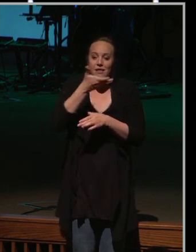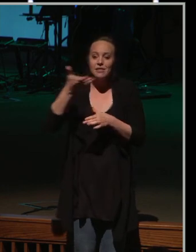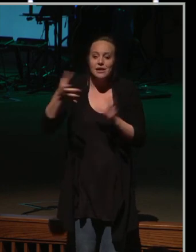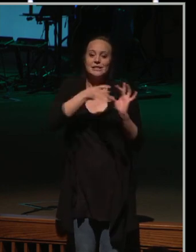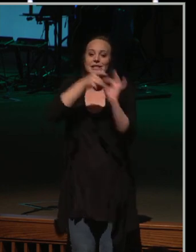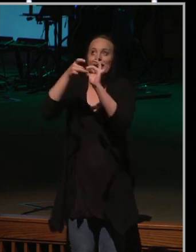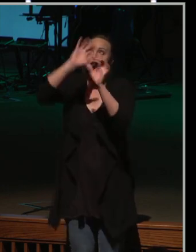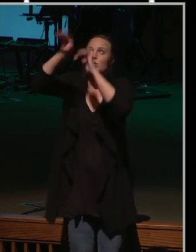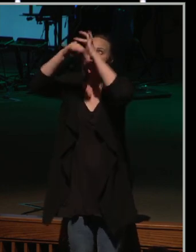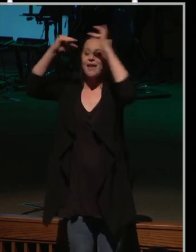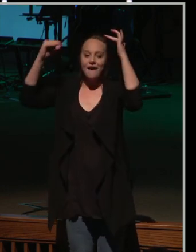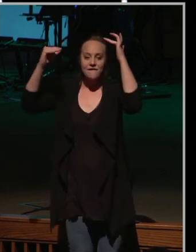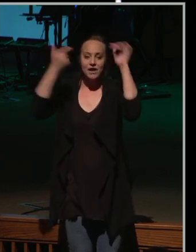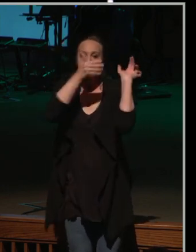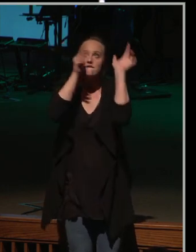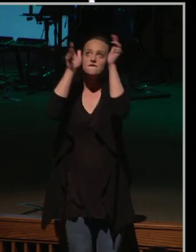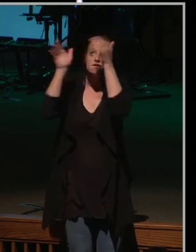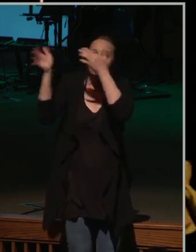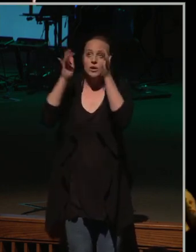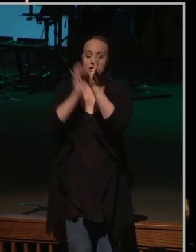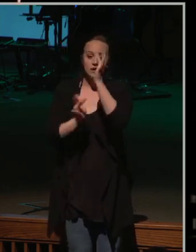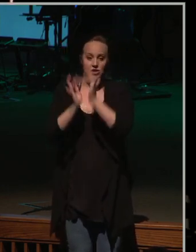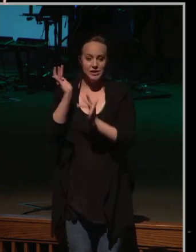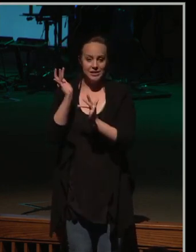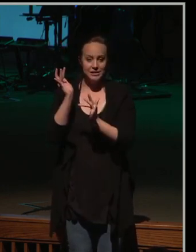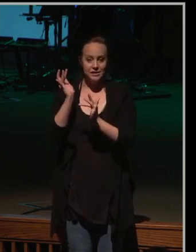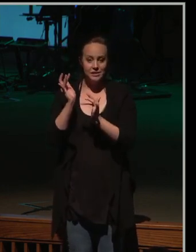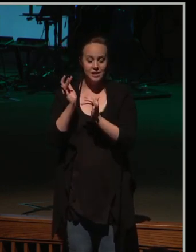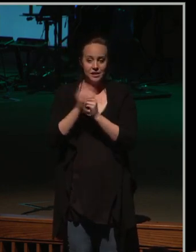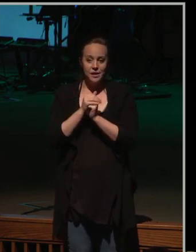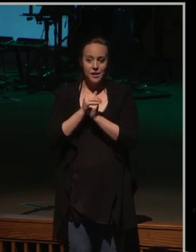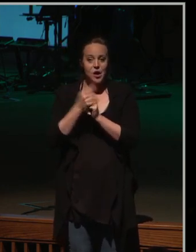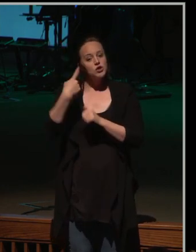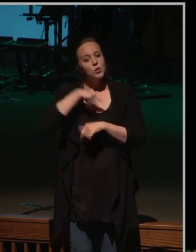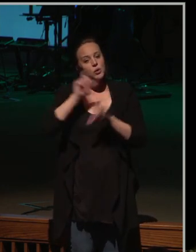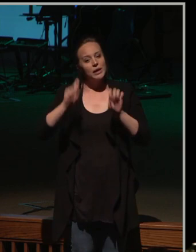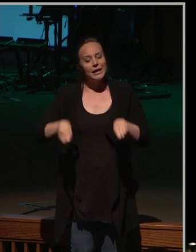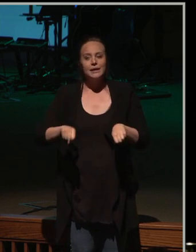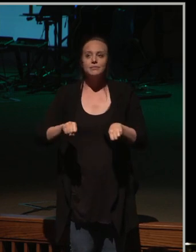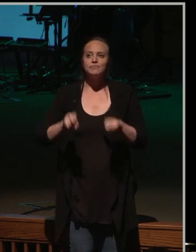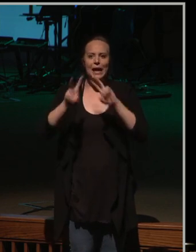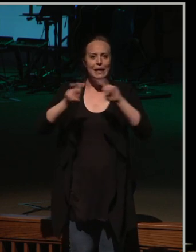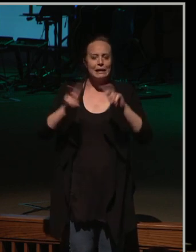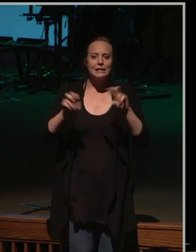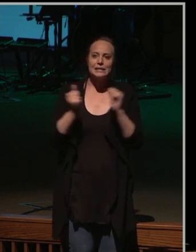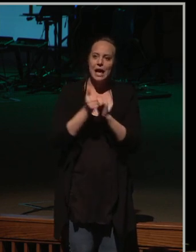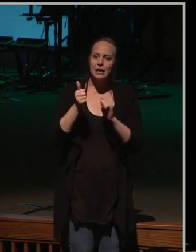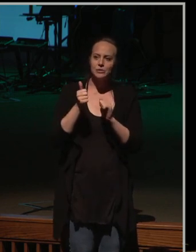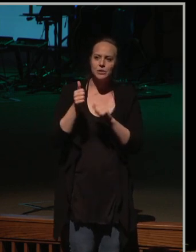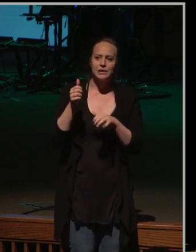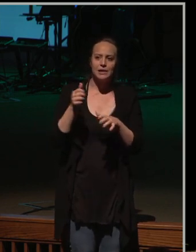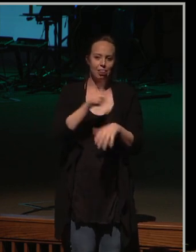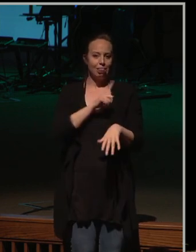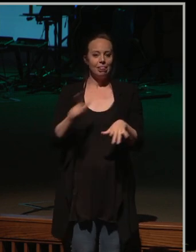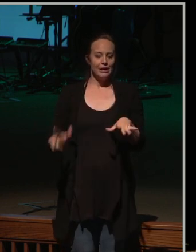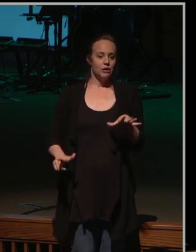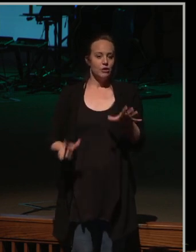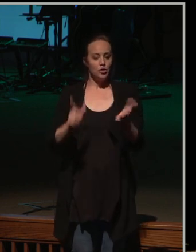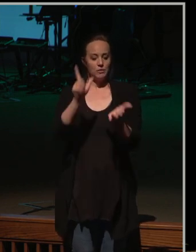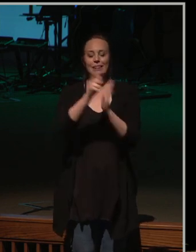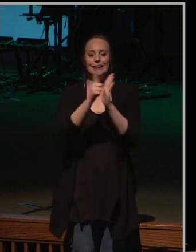right hand of God might be helpful for us to think about that in legal terms. And we've got God as the just and holy and perfect